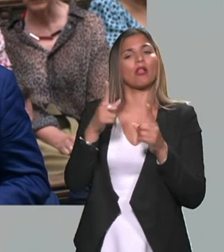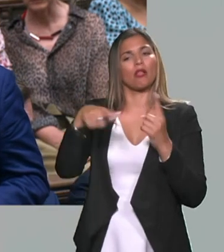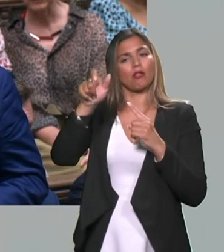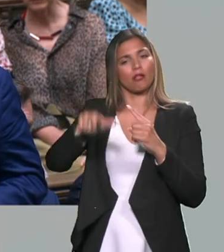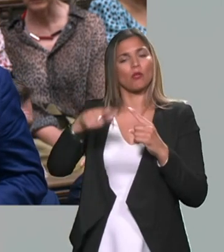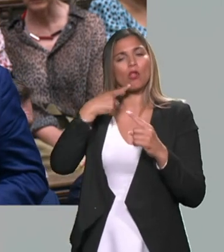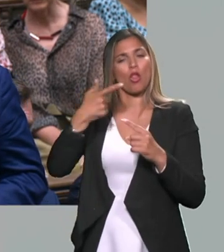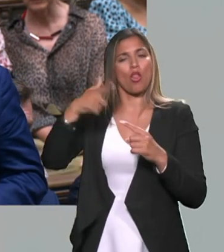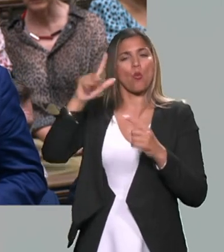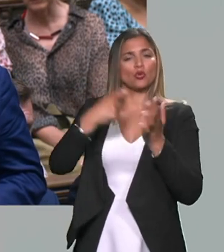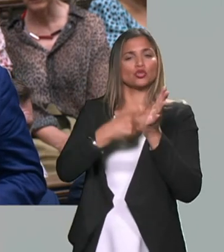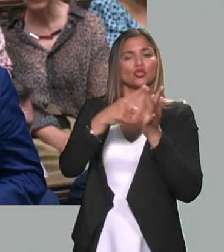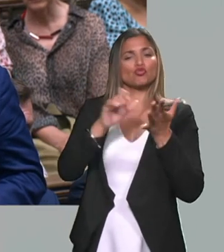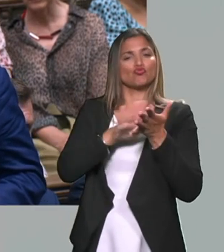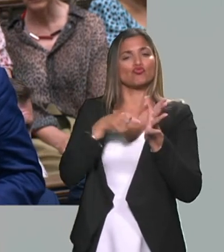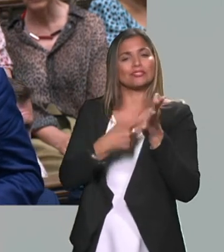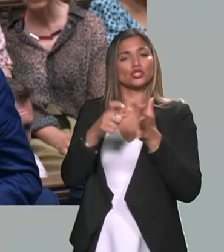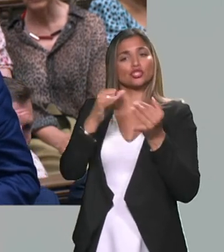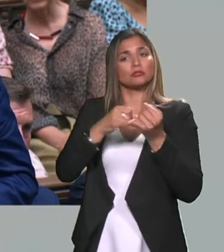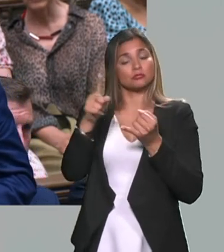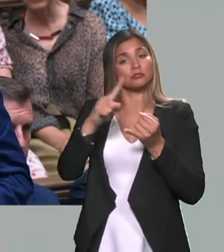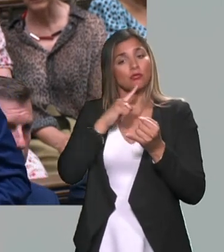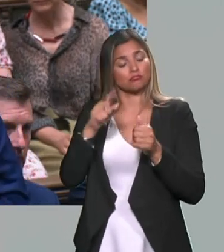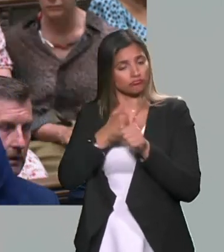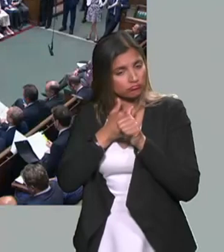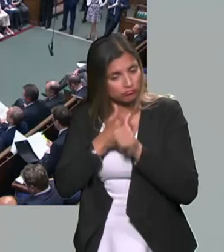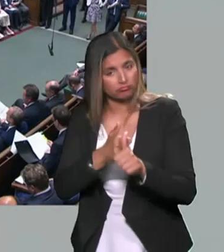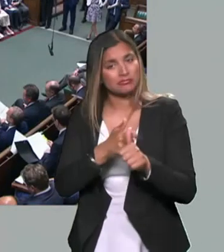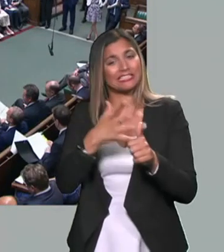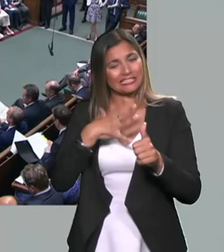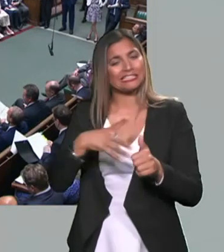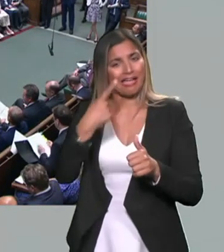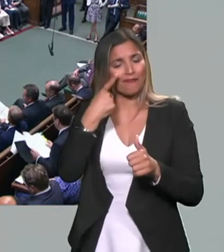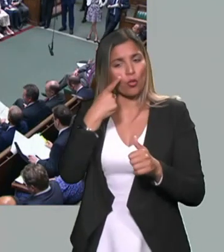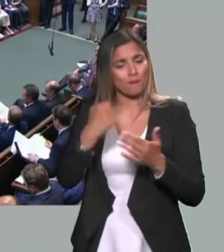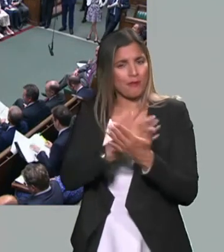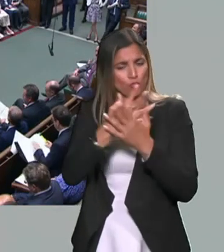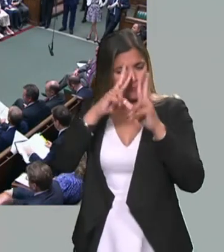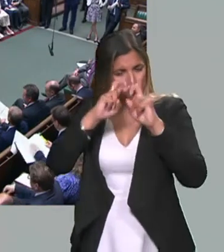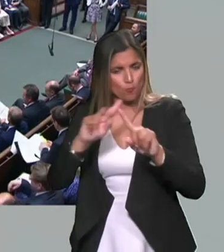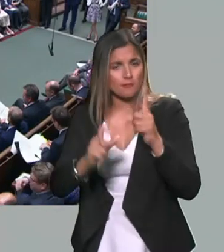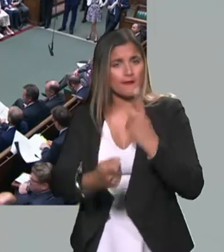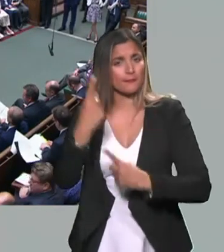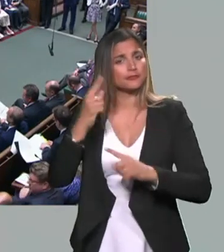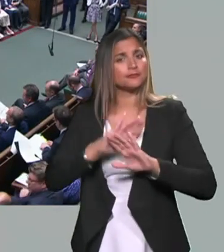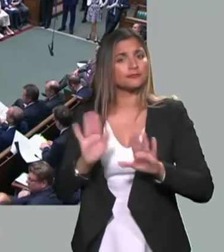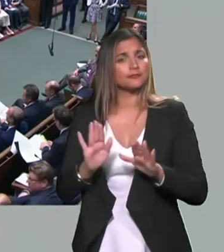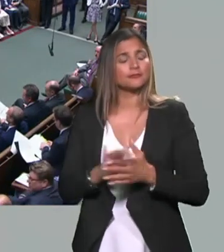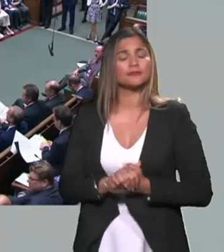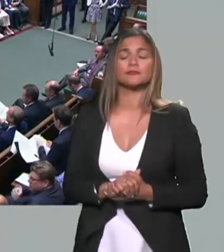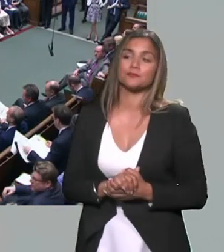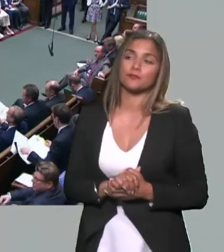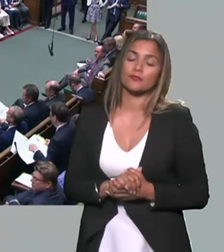been made again for democratic oversight of special forces? Prime Minister. Mr. Speaker,